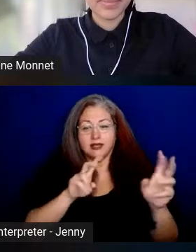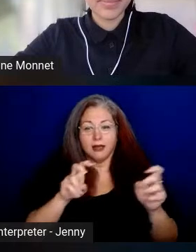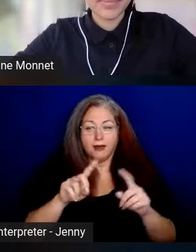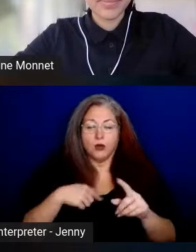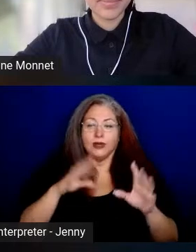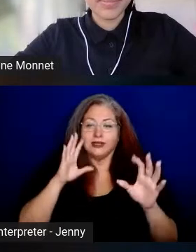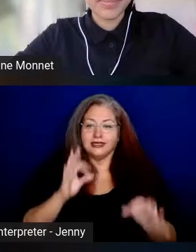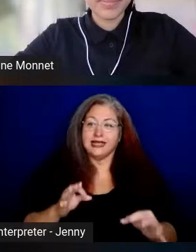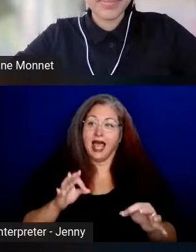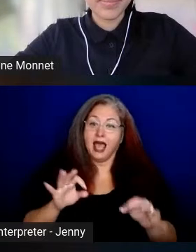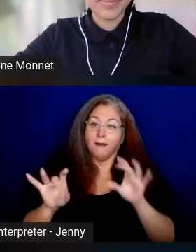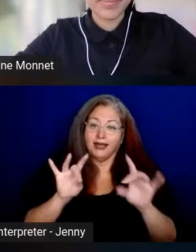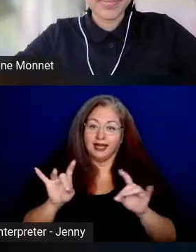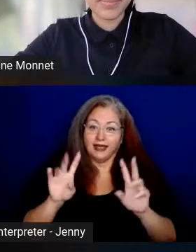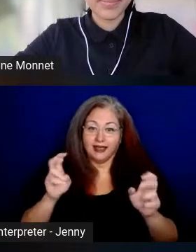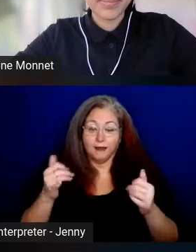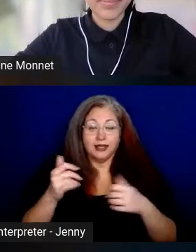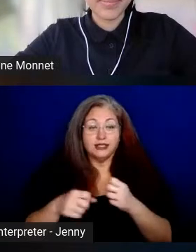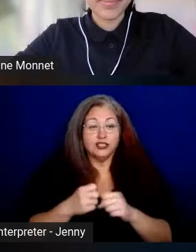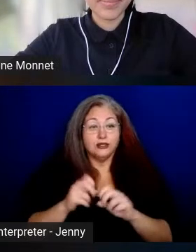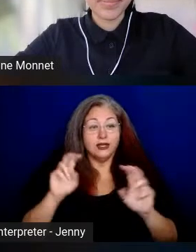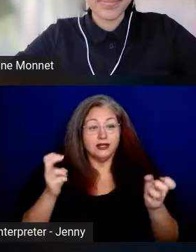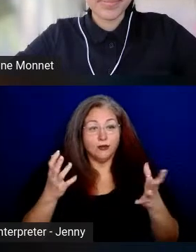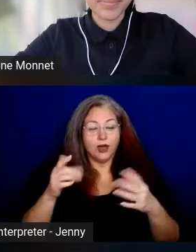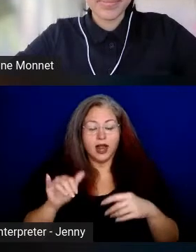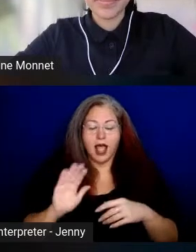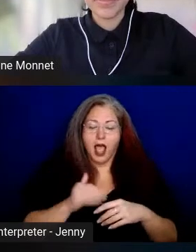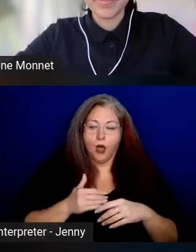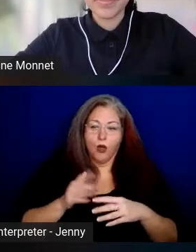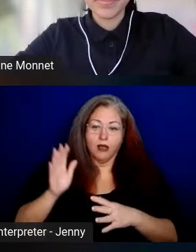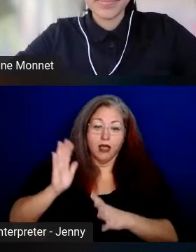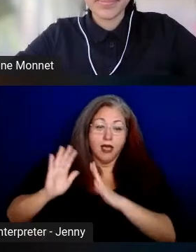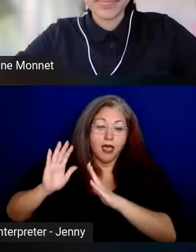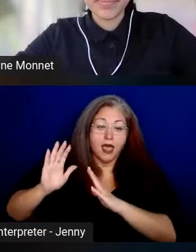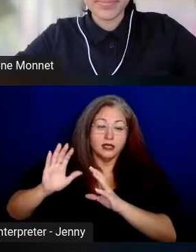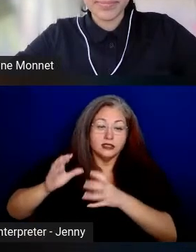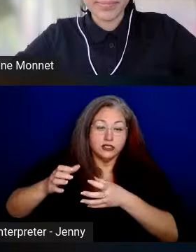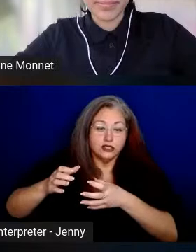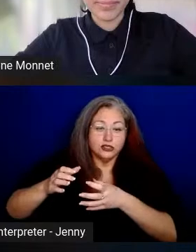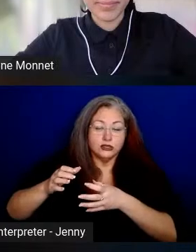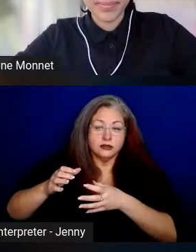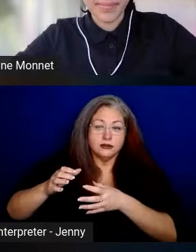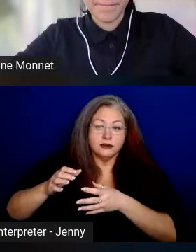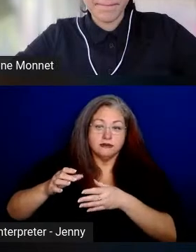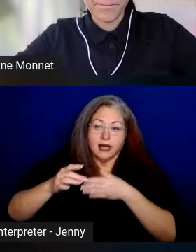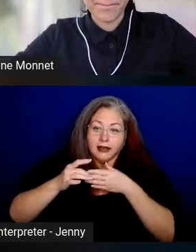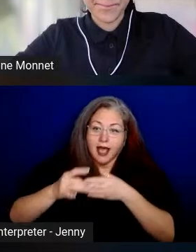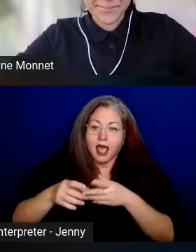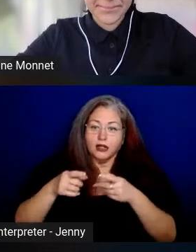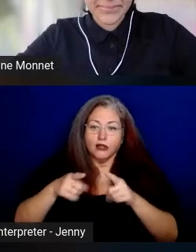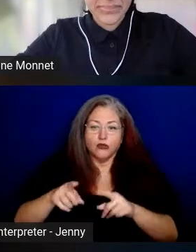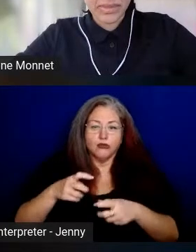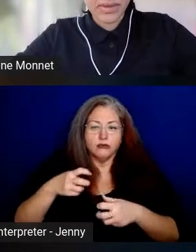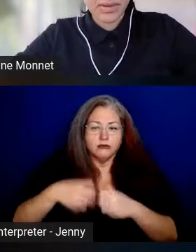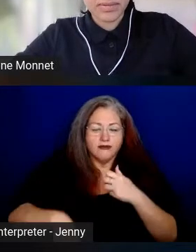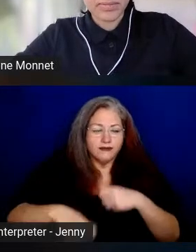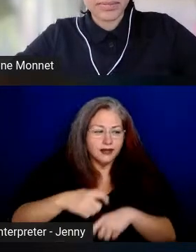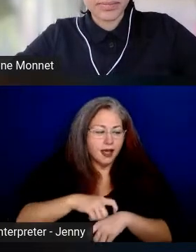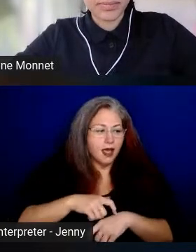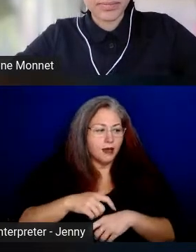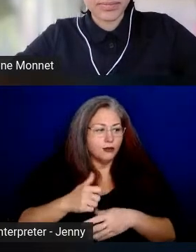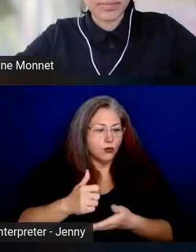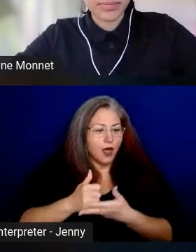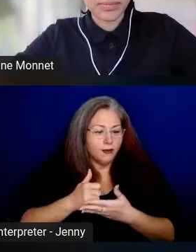year. And the theme this year is about how our ancestors and the past guide us through difficult times and help us build